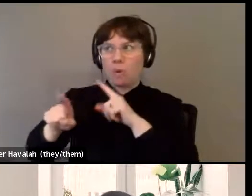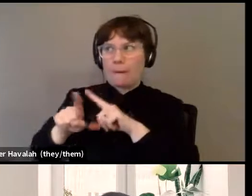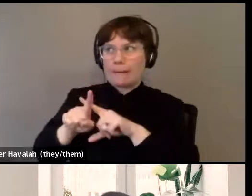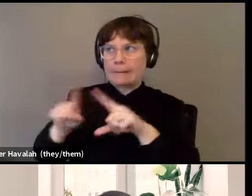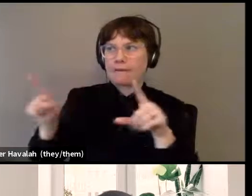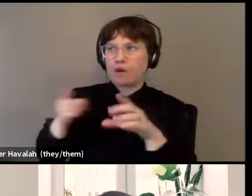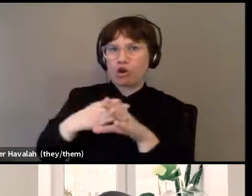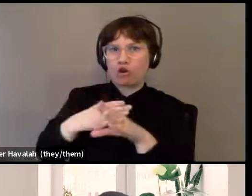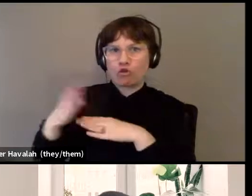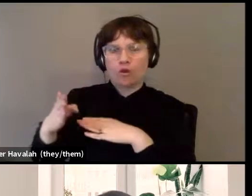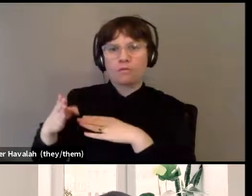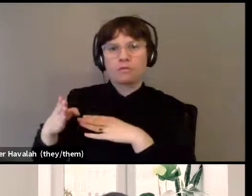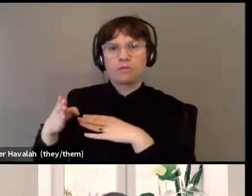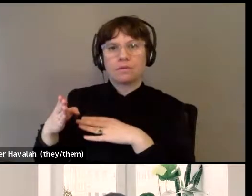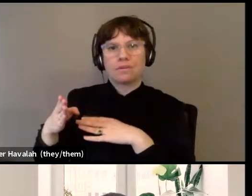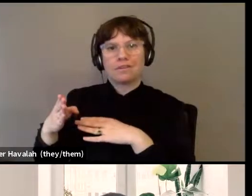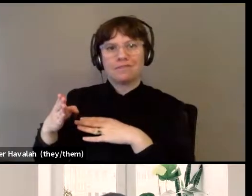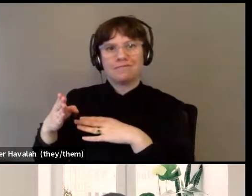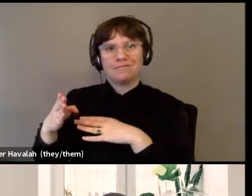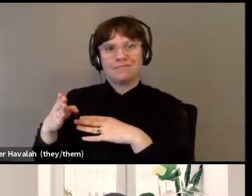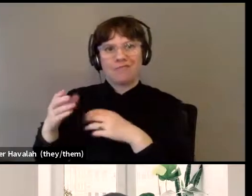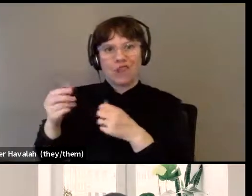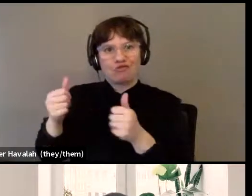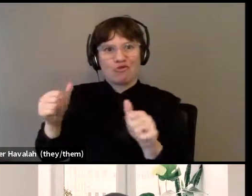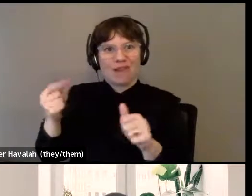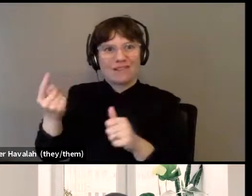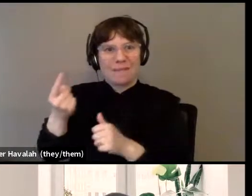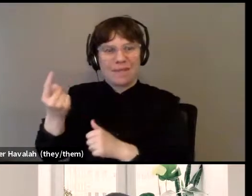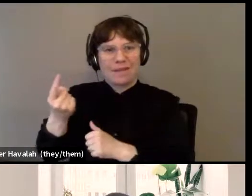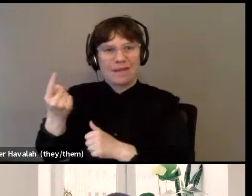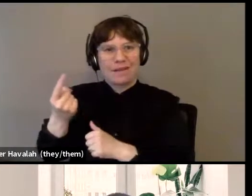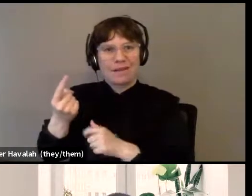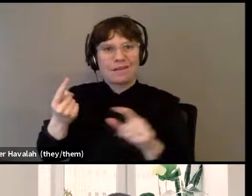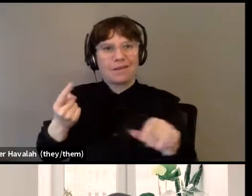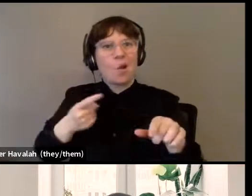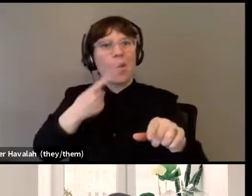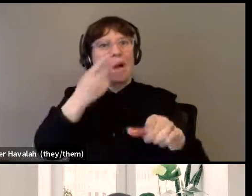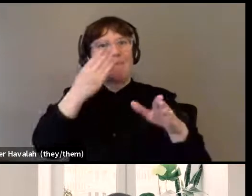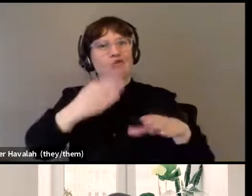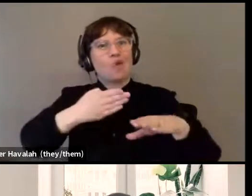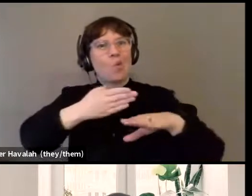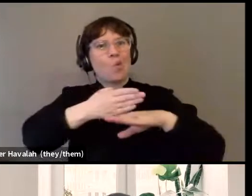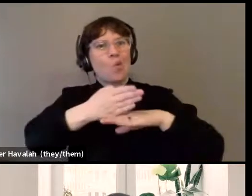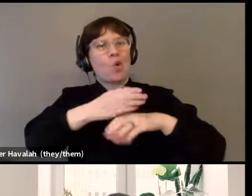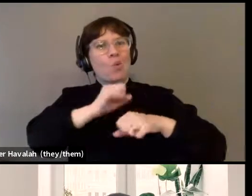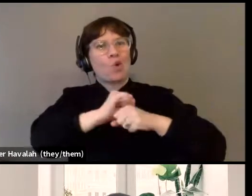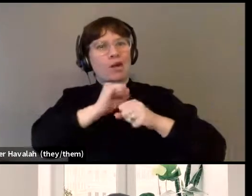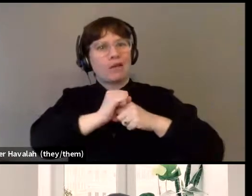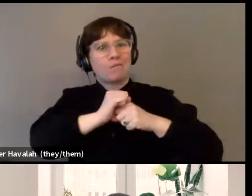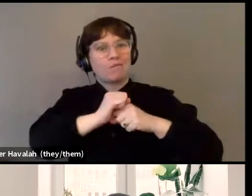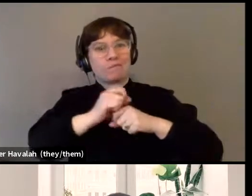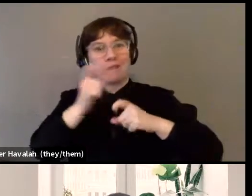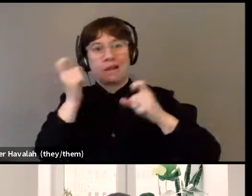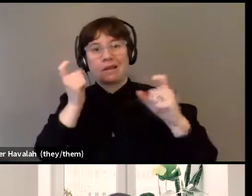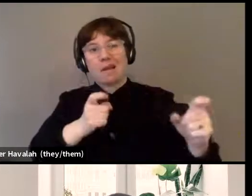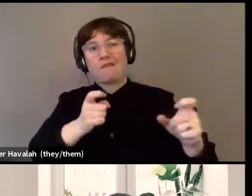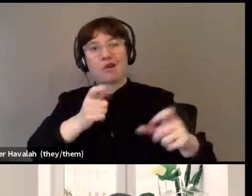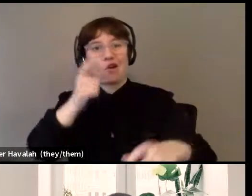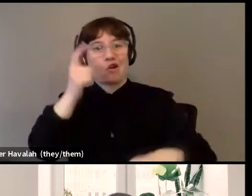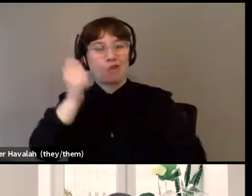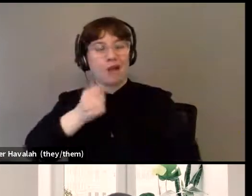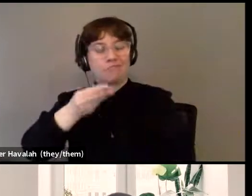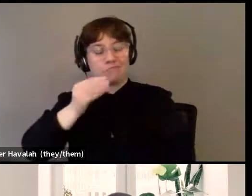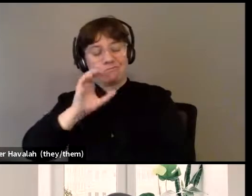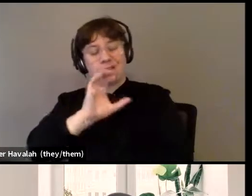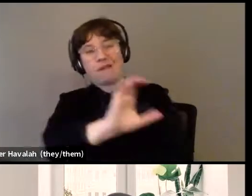Go play, go explore. So there was somebody who wanted to learn woodworking, and they gave her a grant to take woodworking